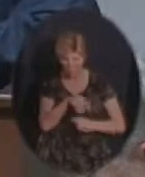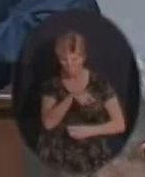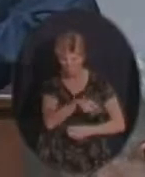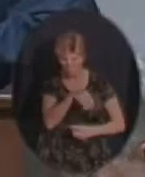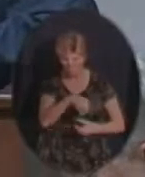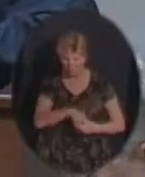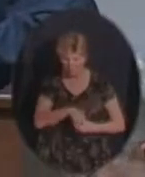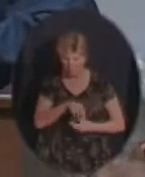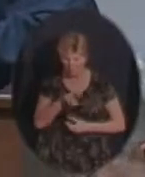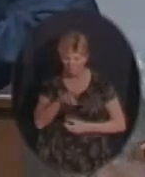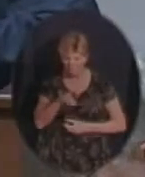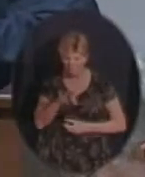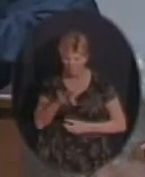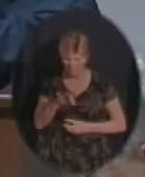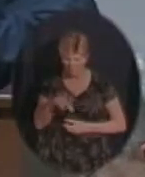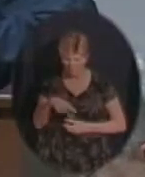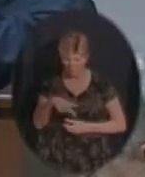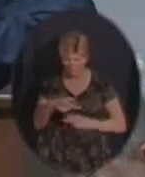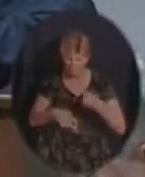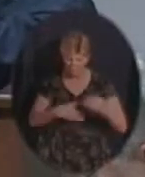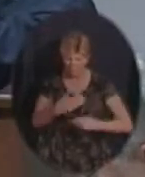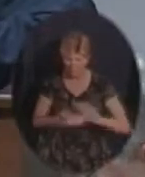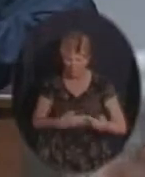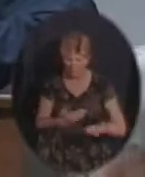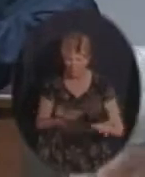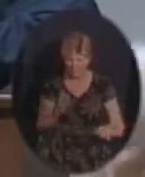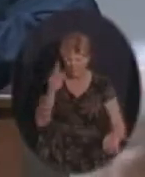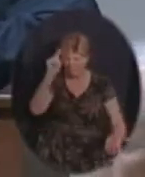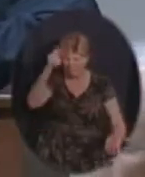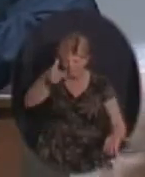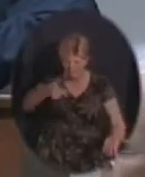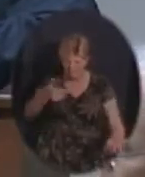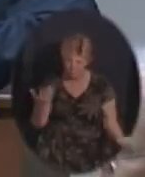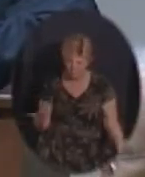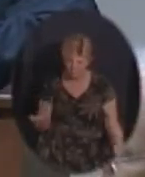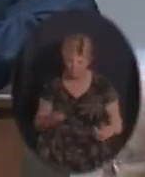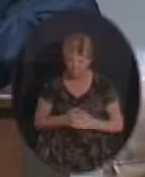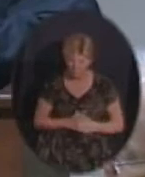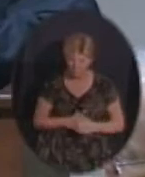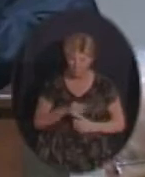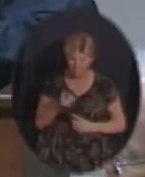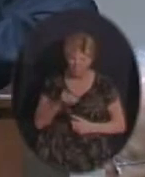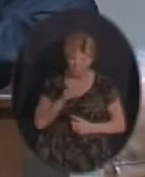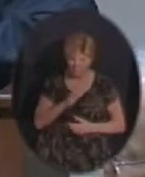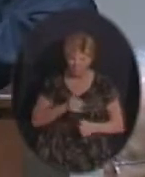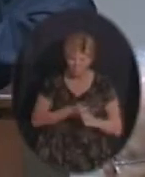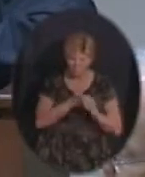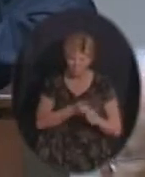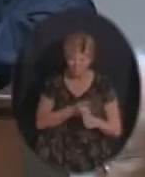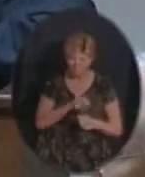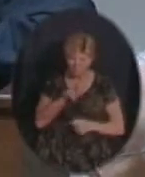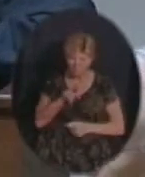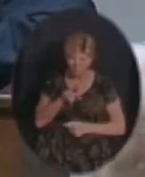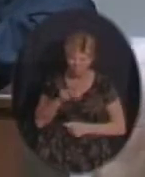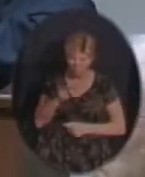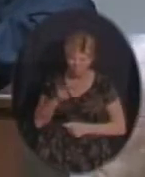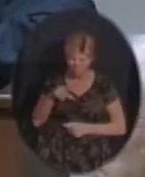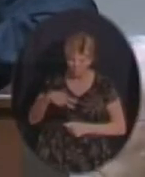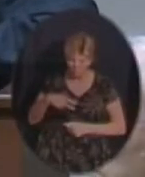it's down the road. Otherwise, why would you do it? And so I think it's annually looked at. I really